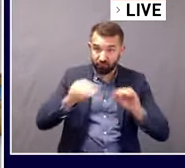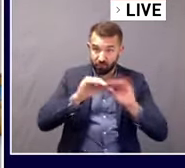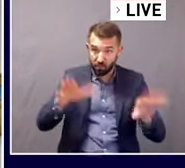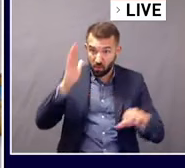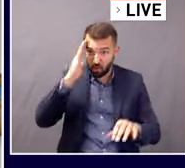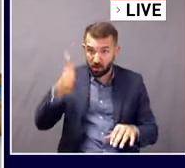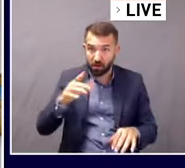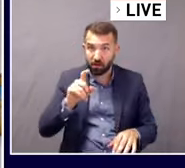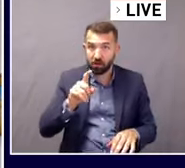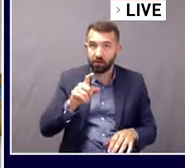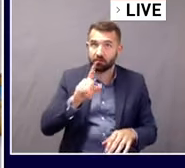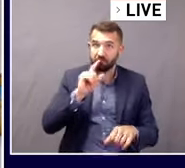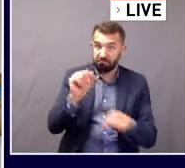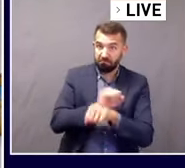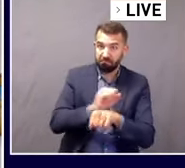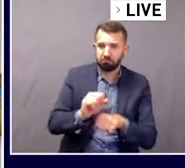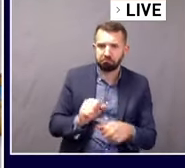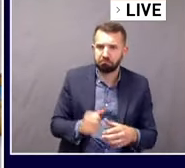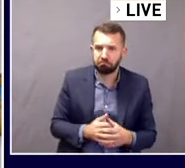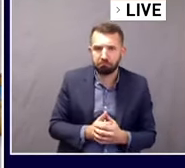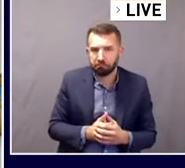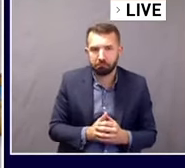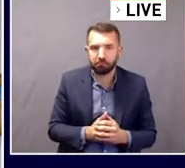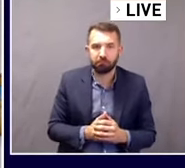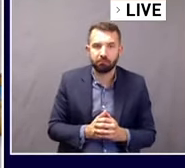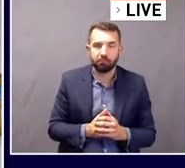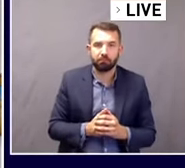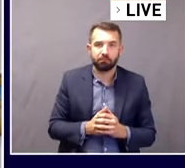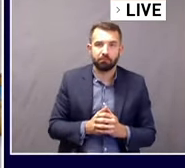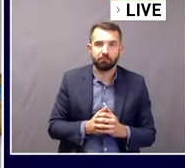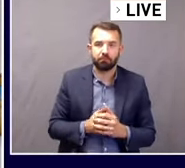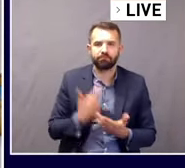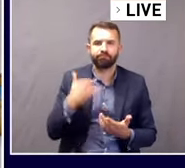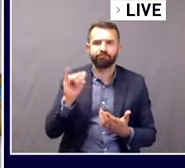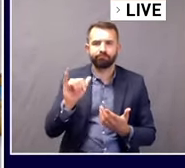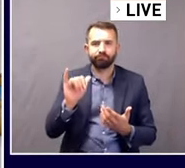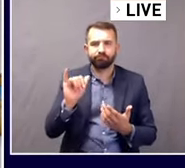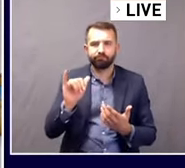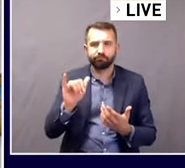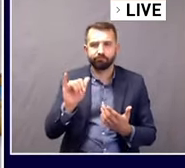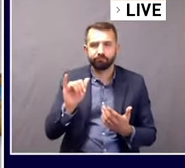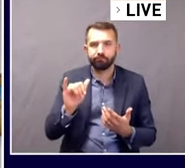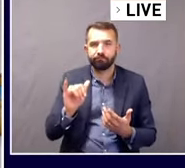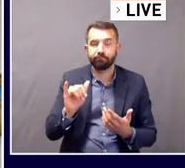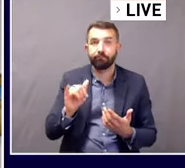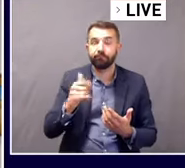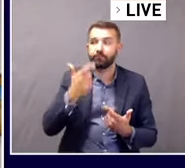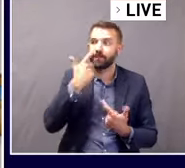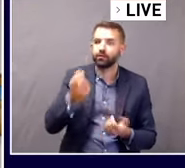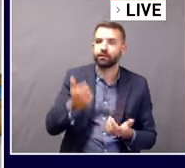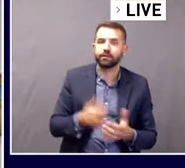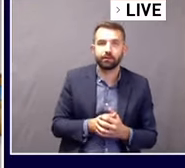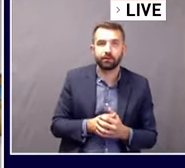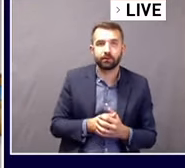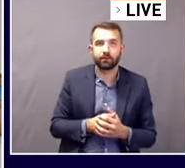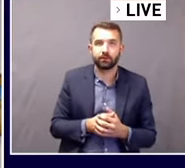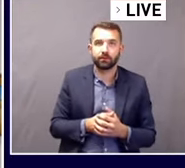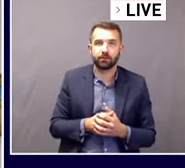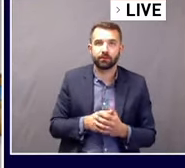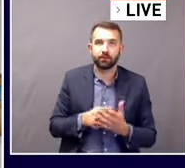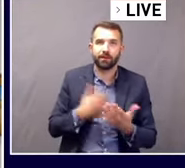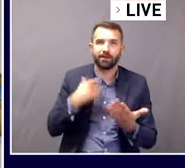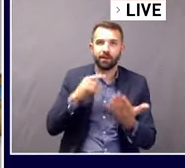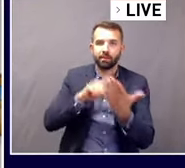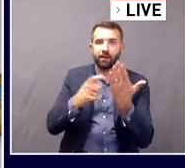happen. To me, it's sort of analogous to the very famous Sherlock Holmes story about the dog that